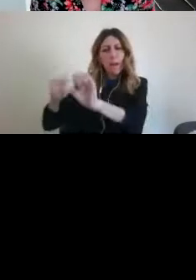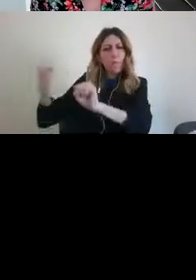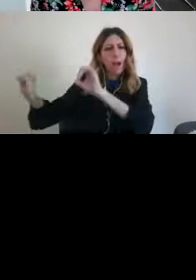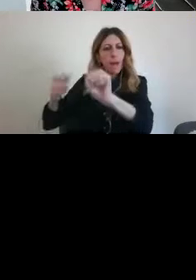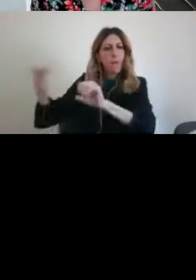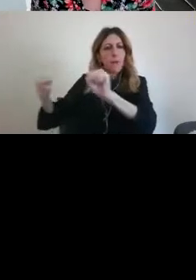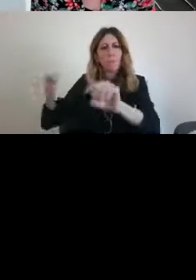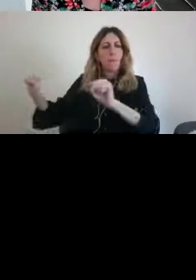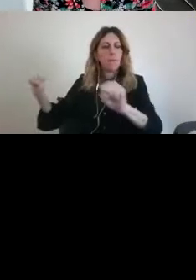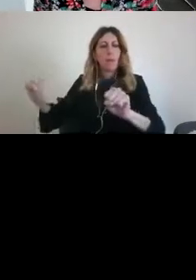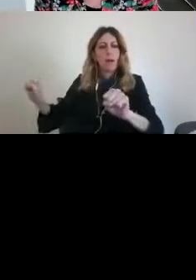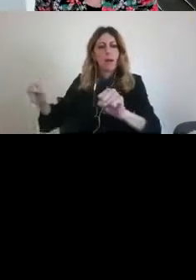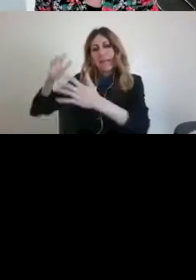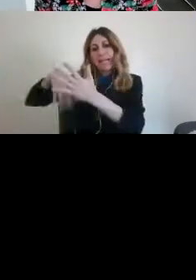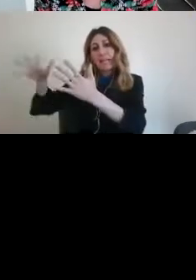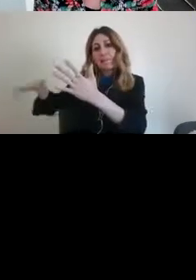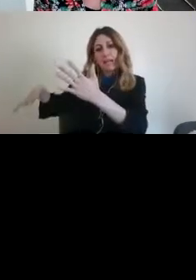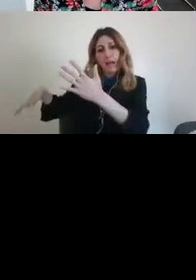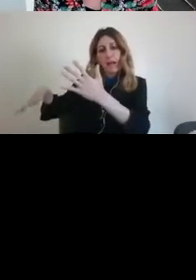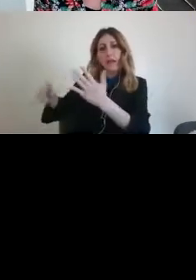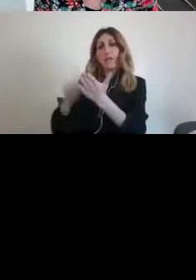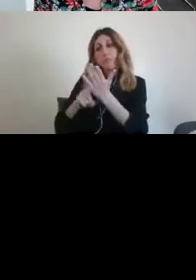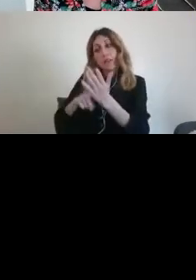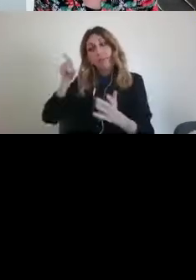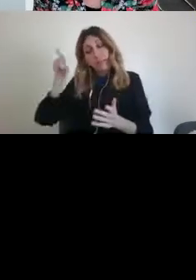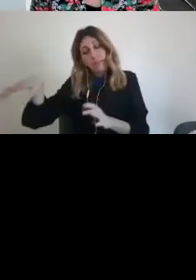crappy texts. You just need to do better.